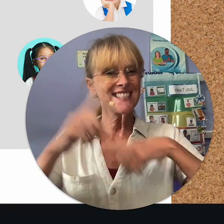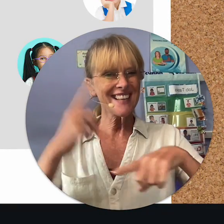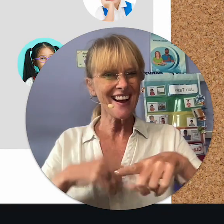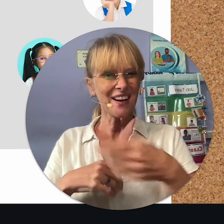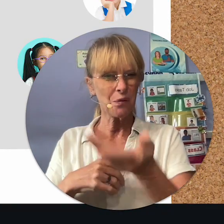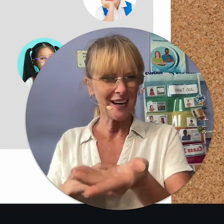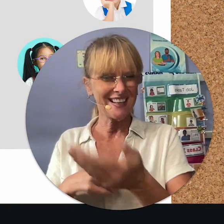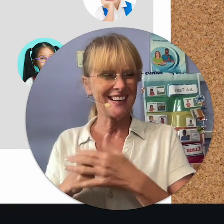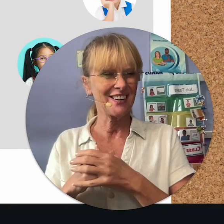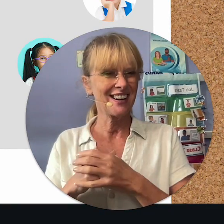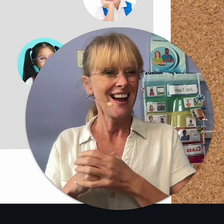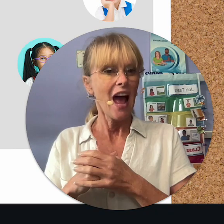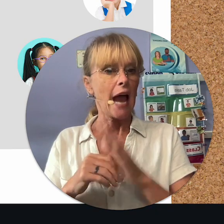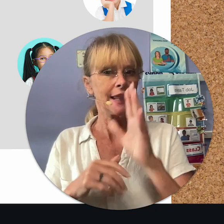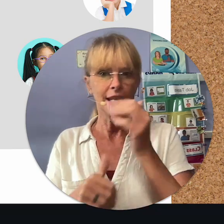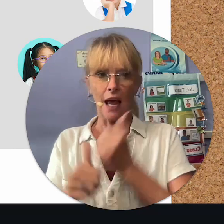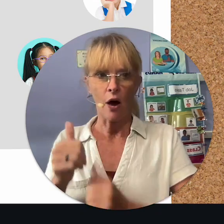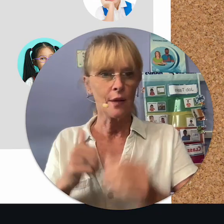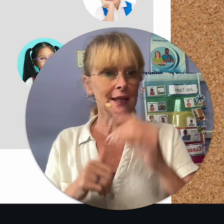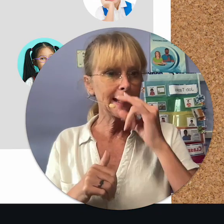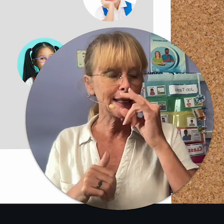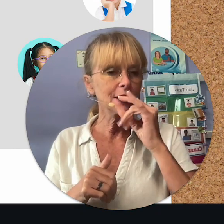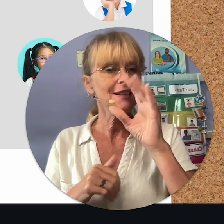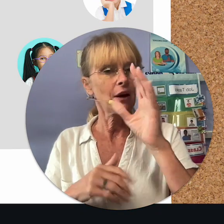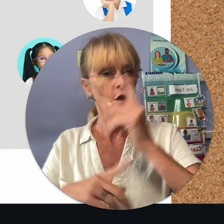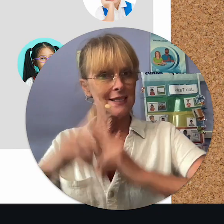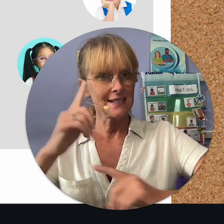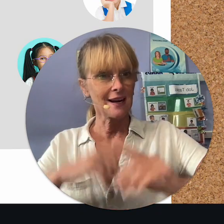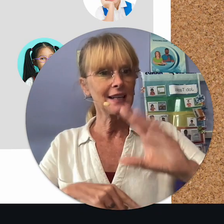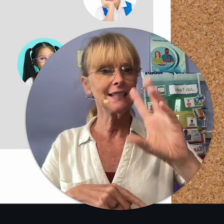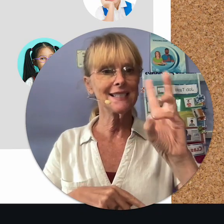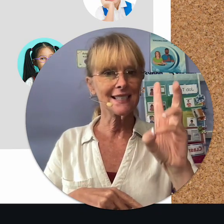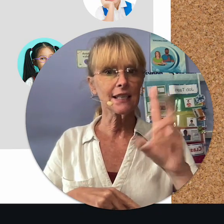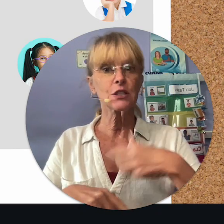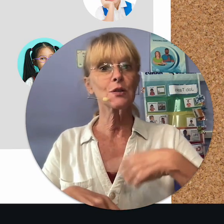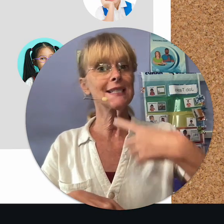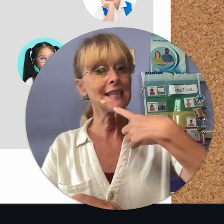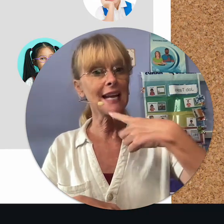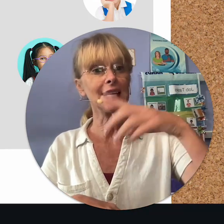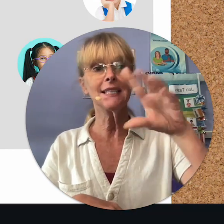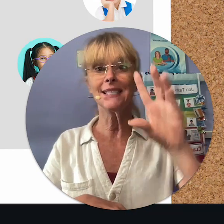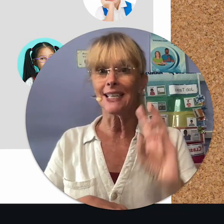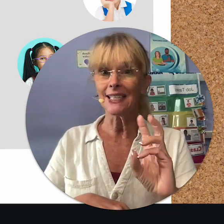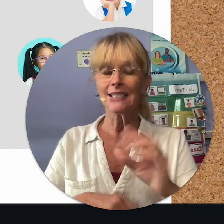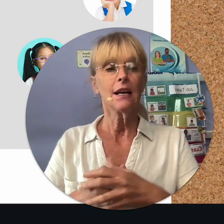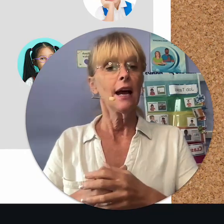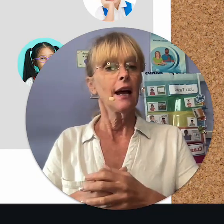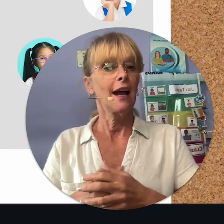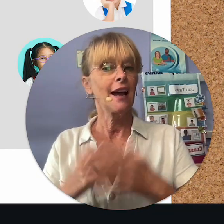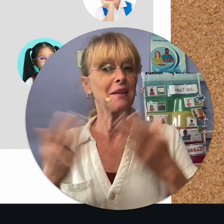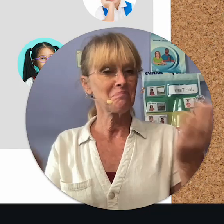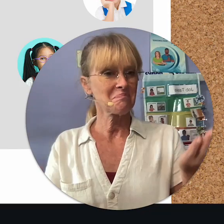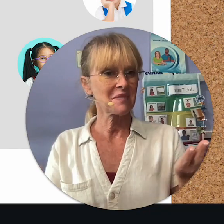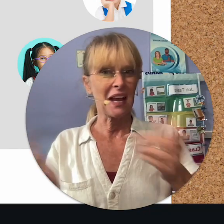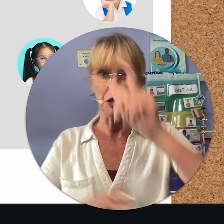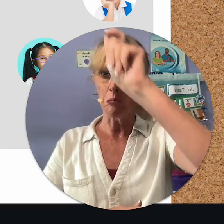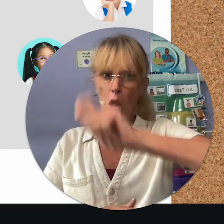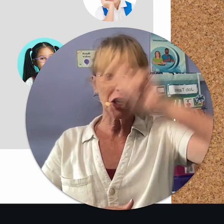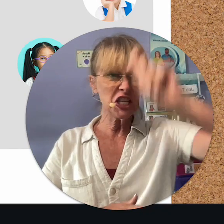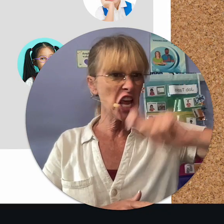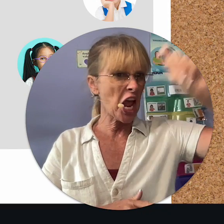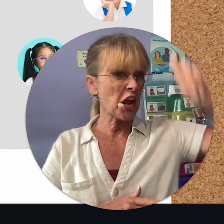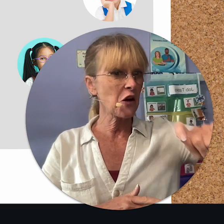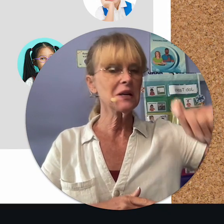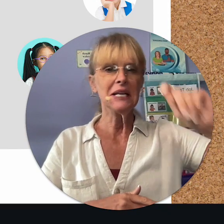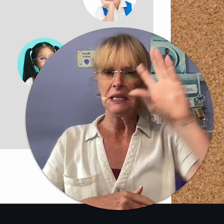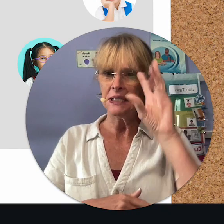have the sign right here. And then all the kids are signing 6. They're saying 6. And they can mark